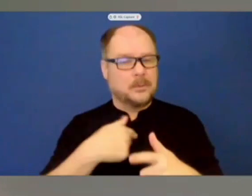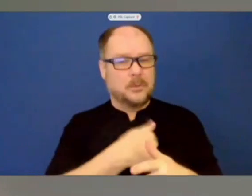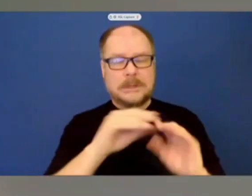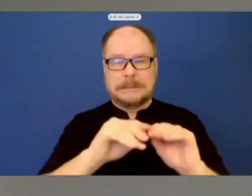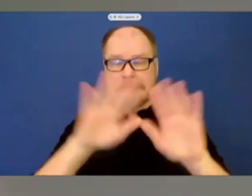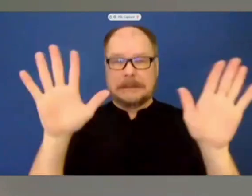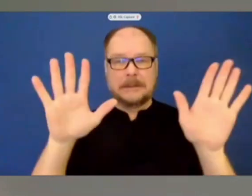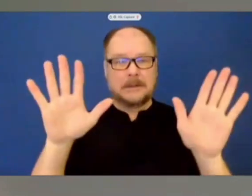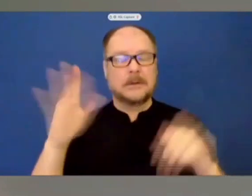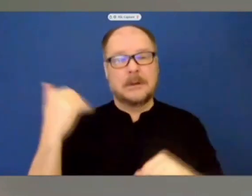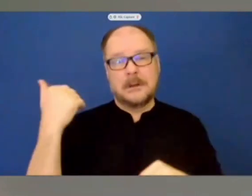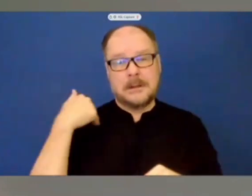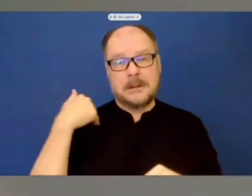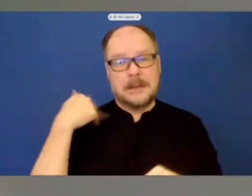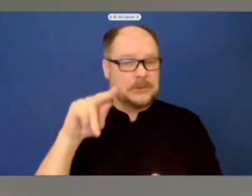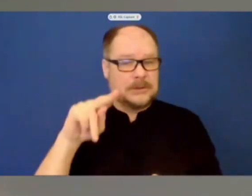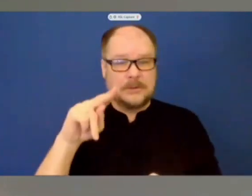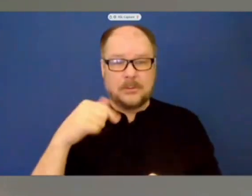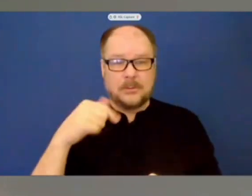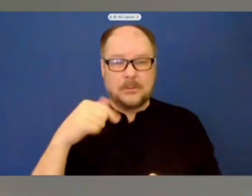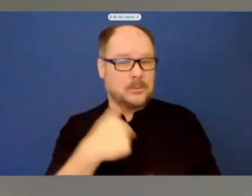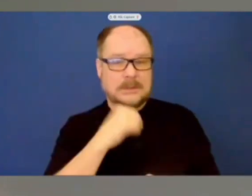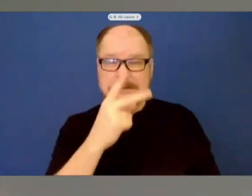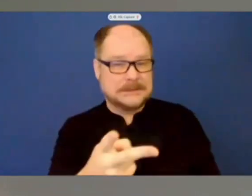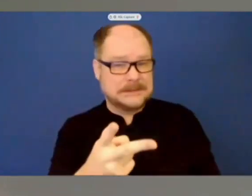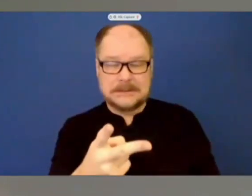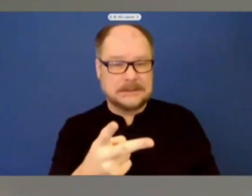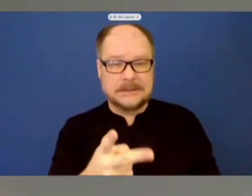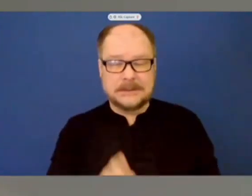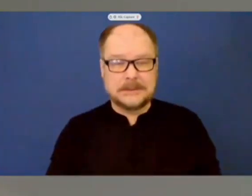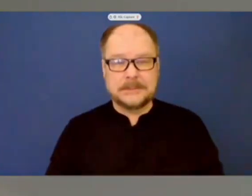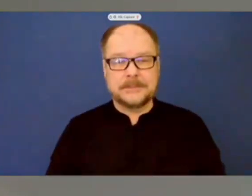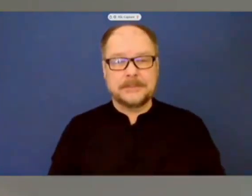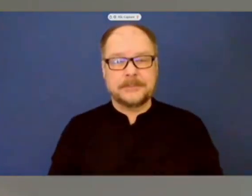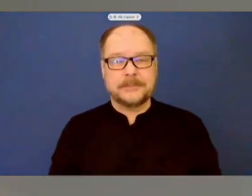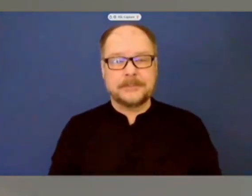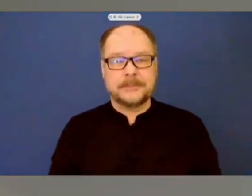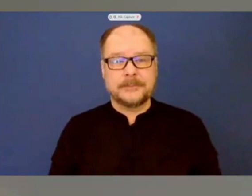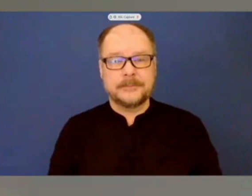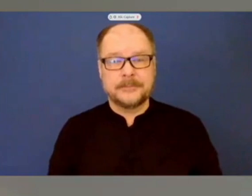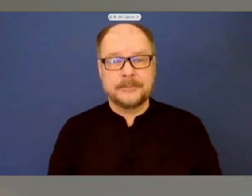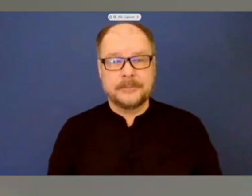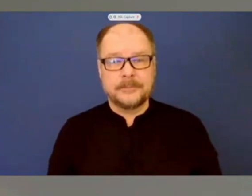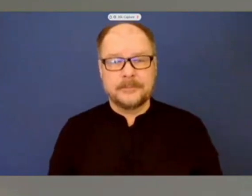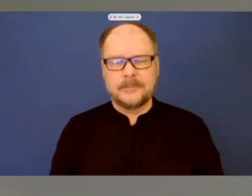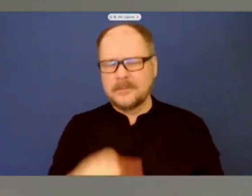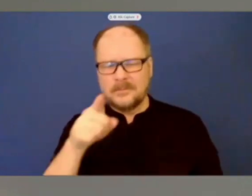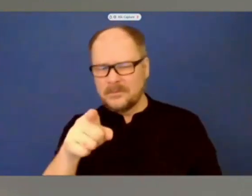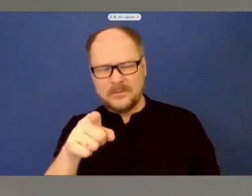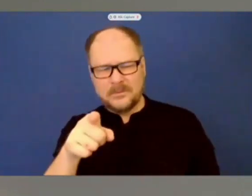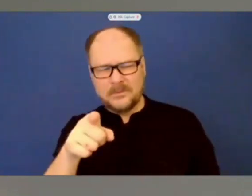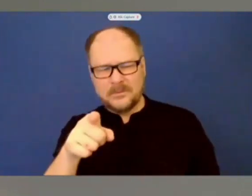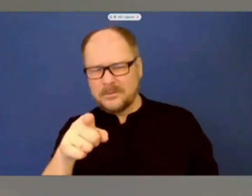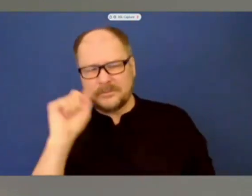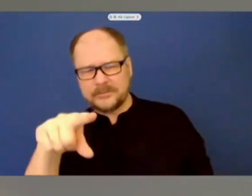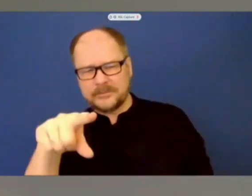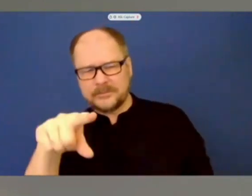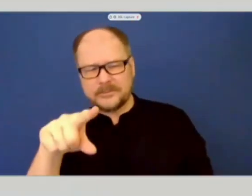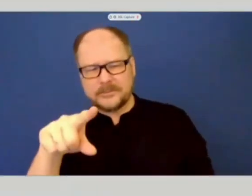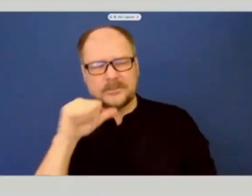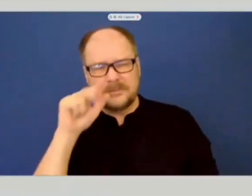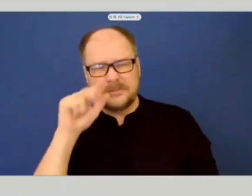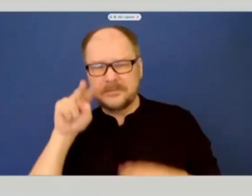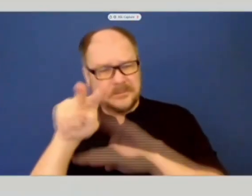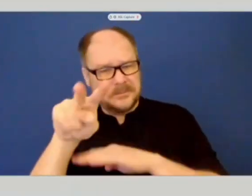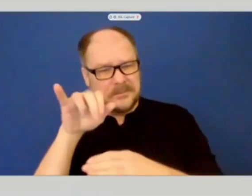evidence of the rats earlier in January. Would you not have seen this coming in order to better plan ahead for your